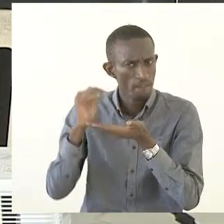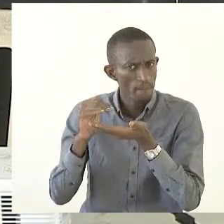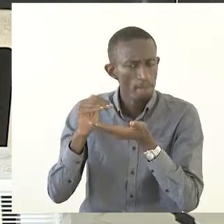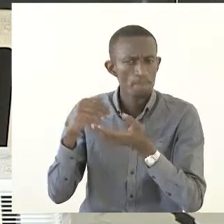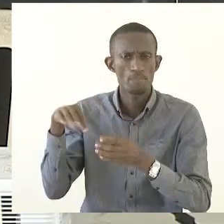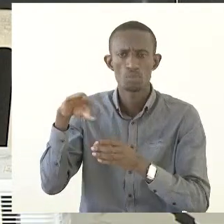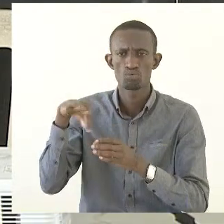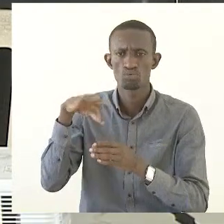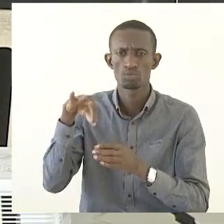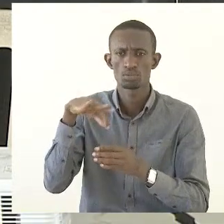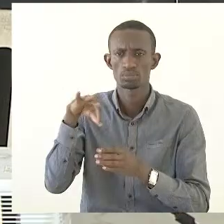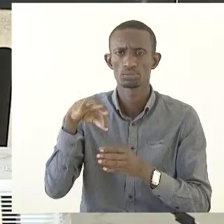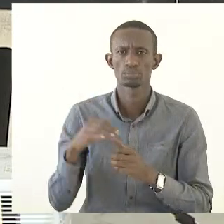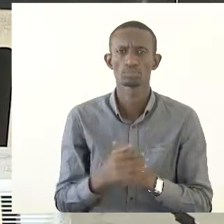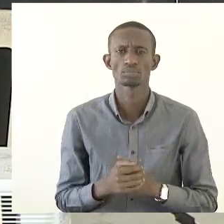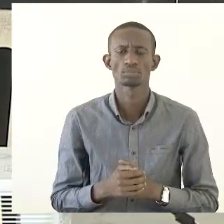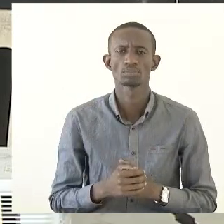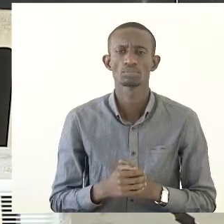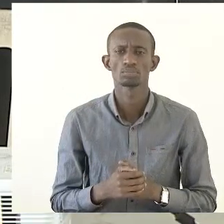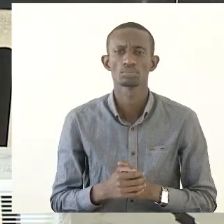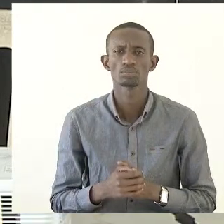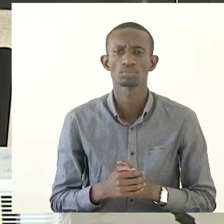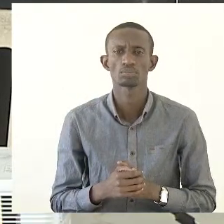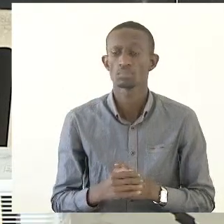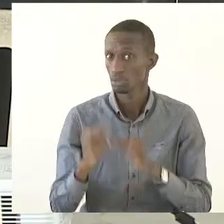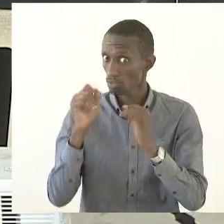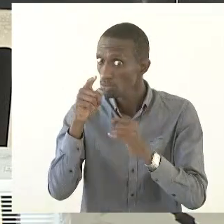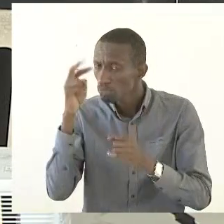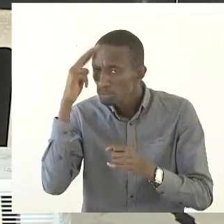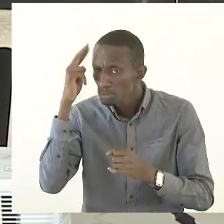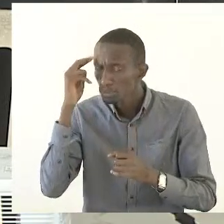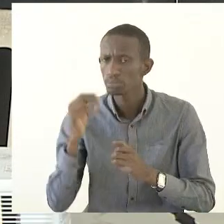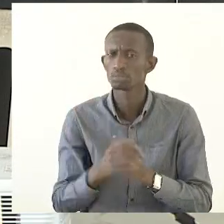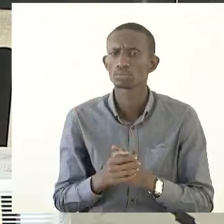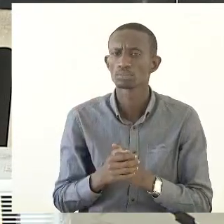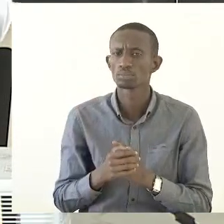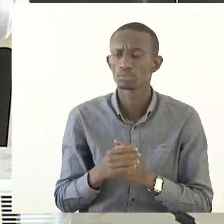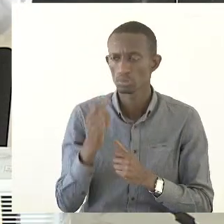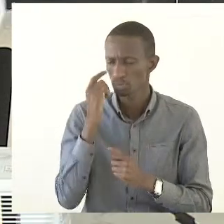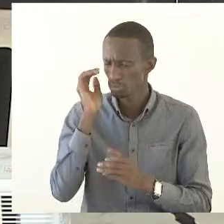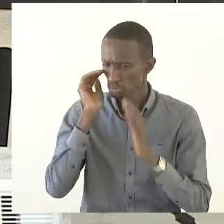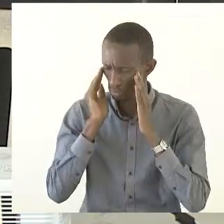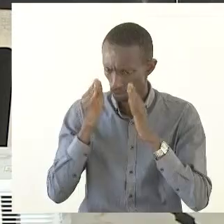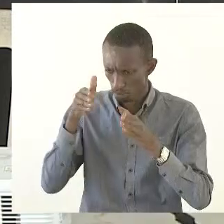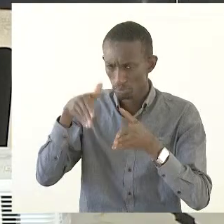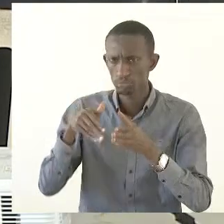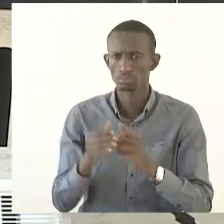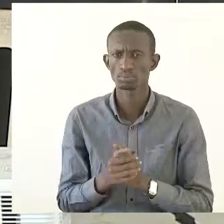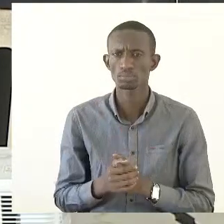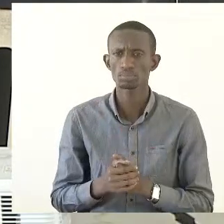Reducing sugars. If you do remember, we are going to go through